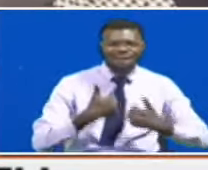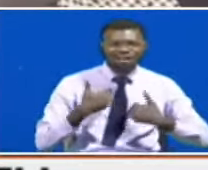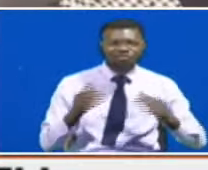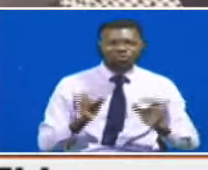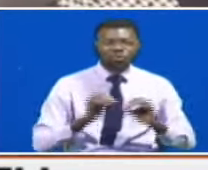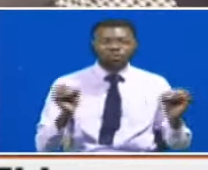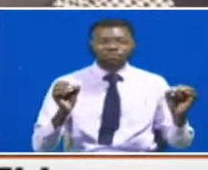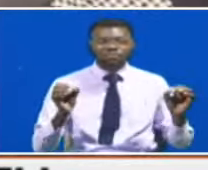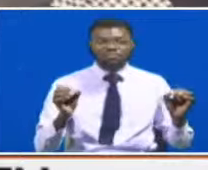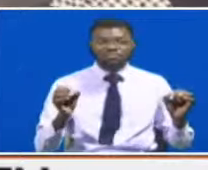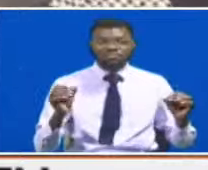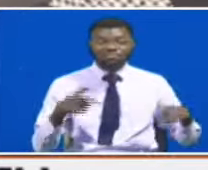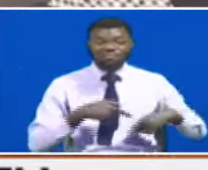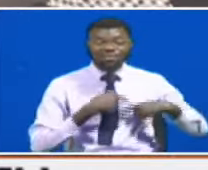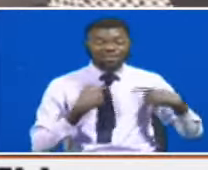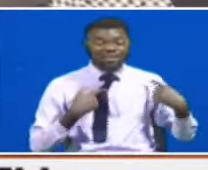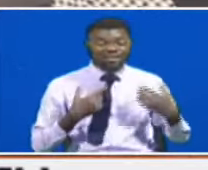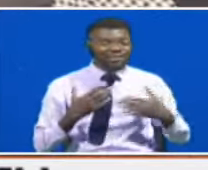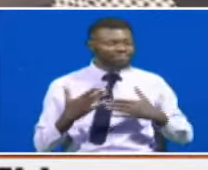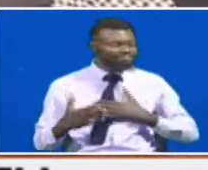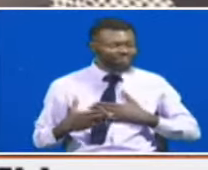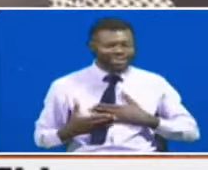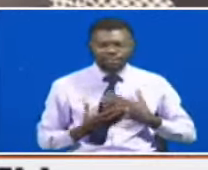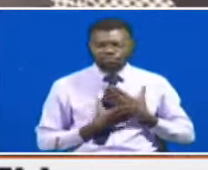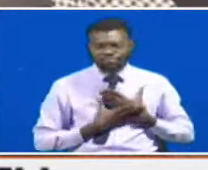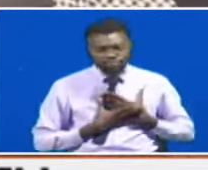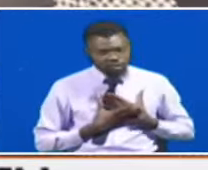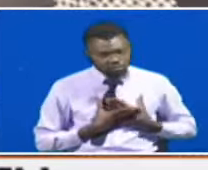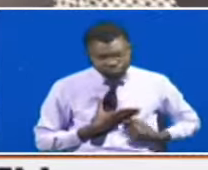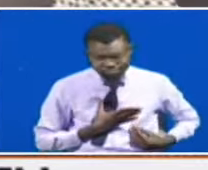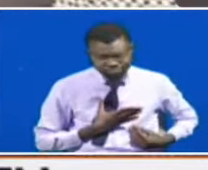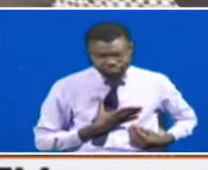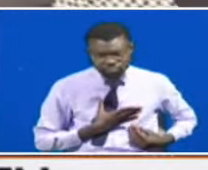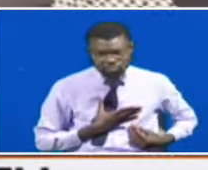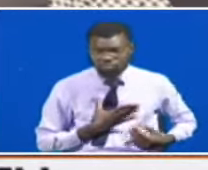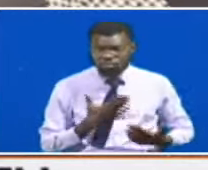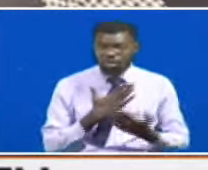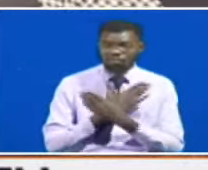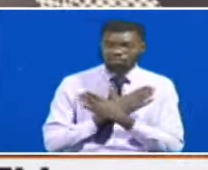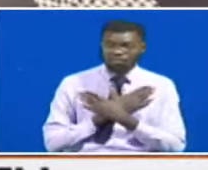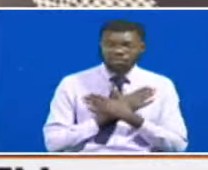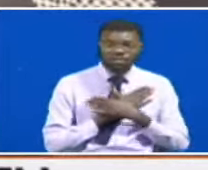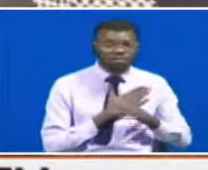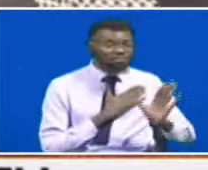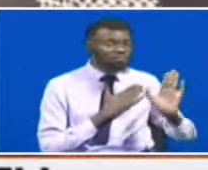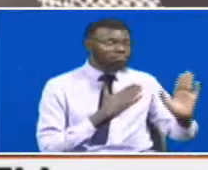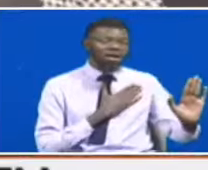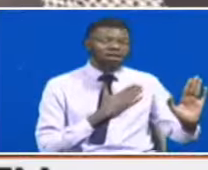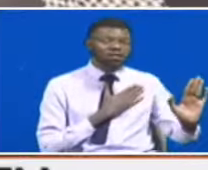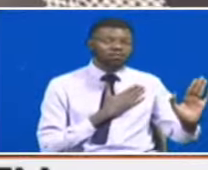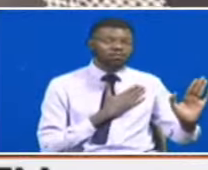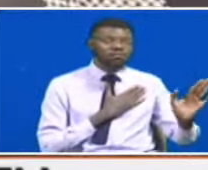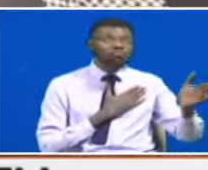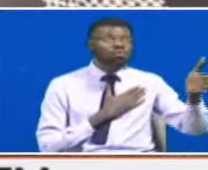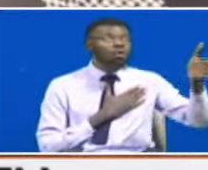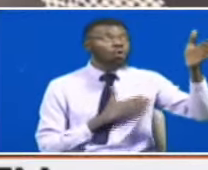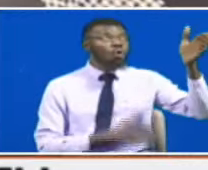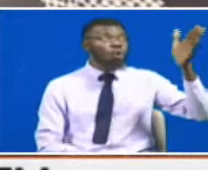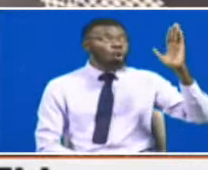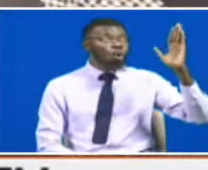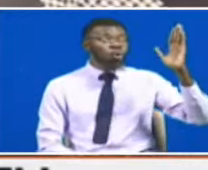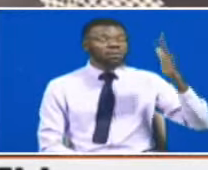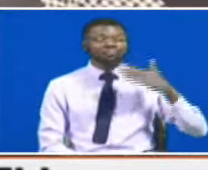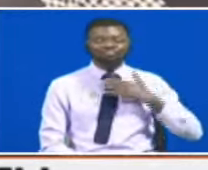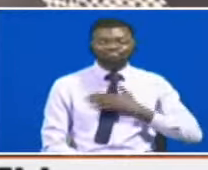broken for her friends and colleagues. Dear God,